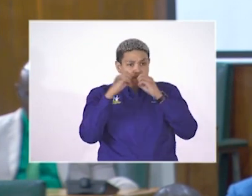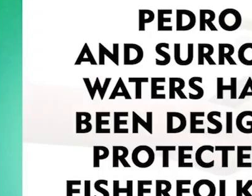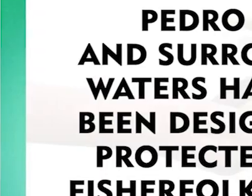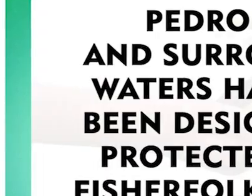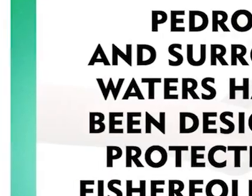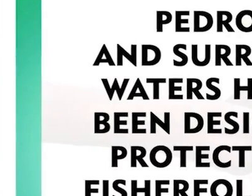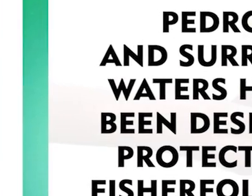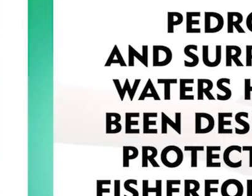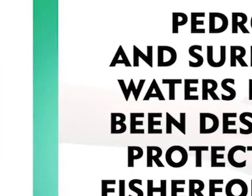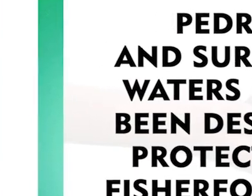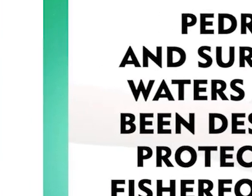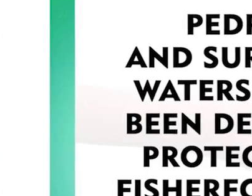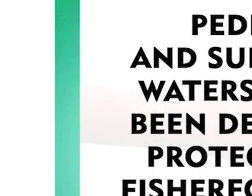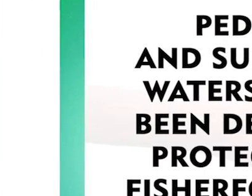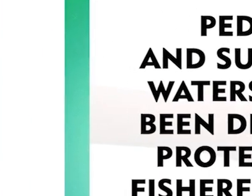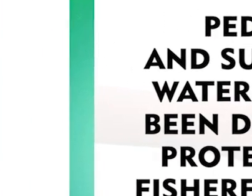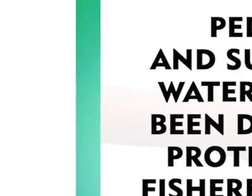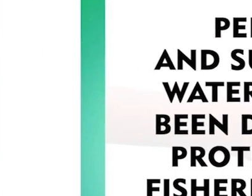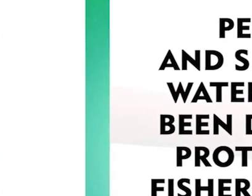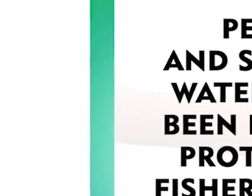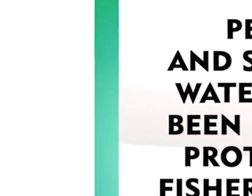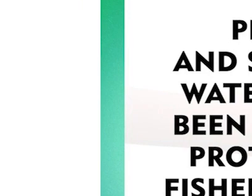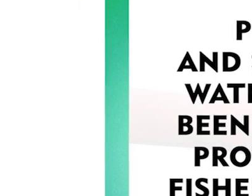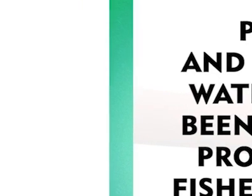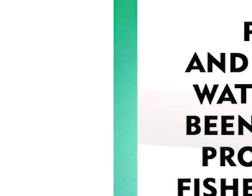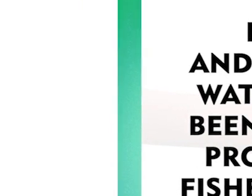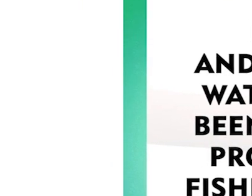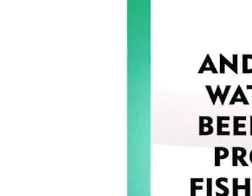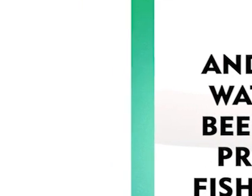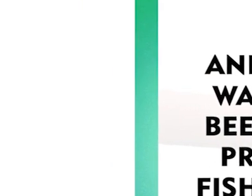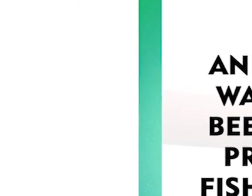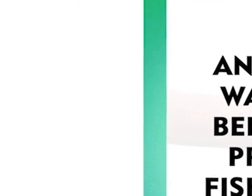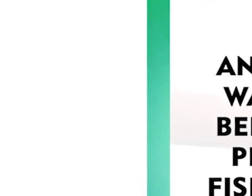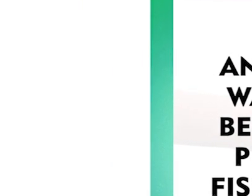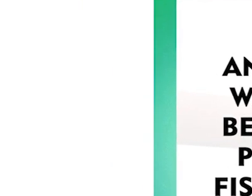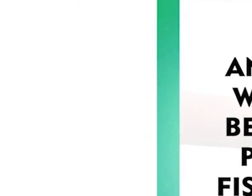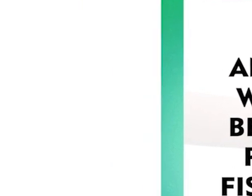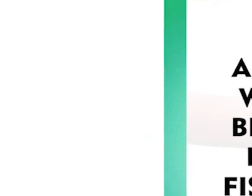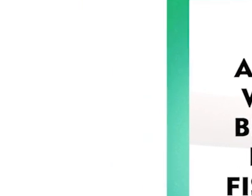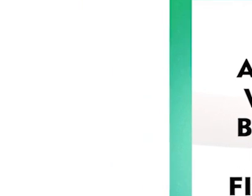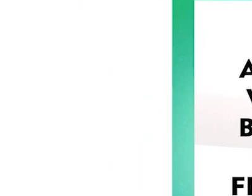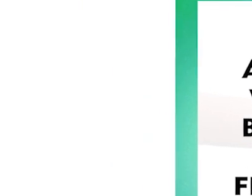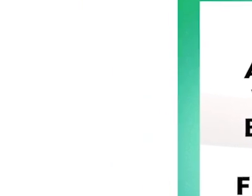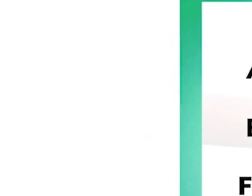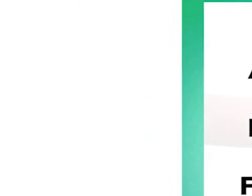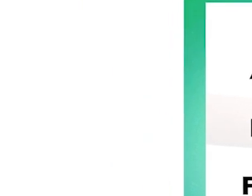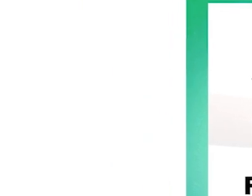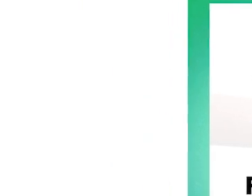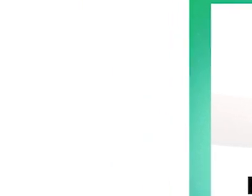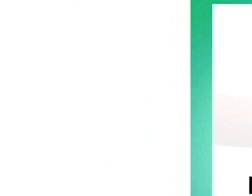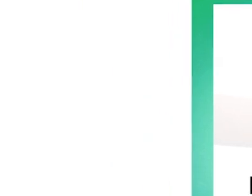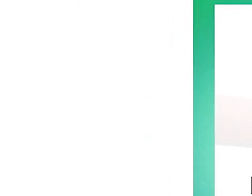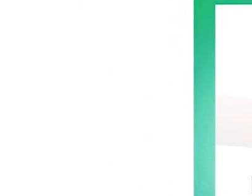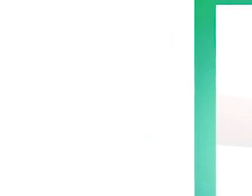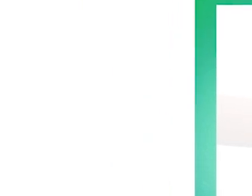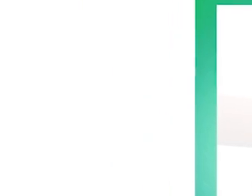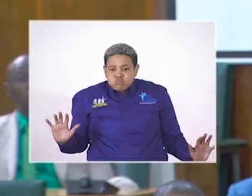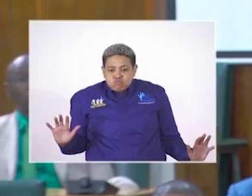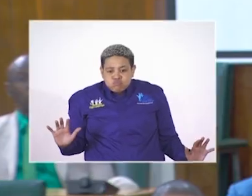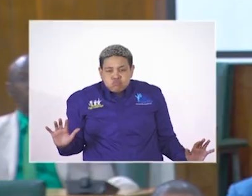to make the Pedro Keys and surrounding waters a protected area. This has now been completed.